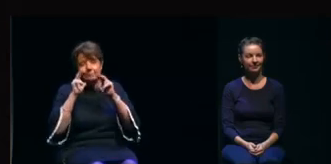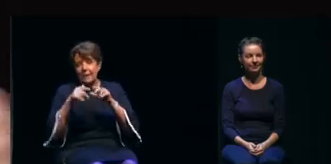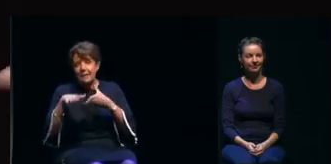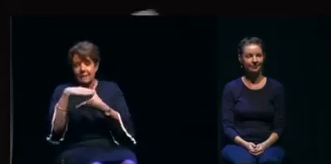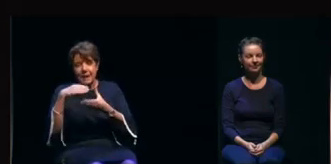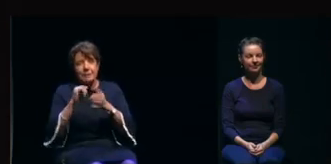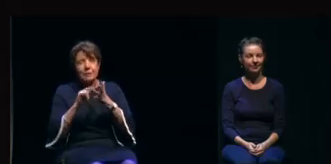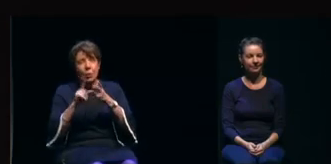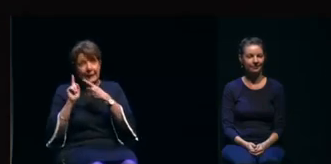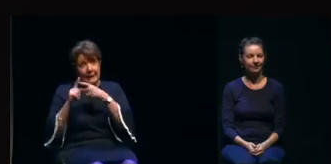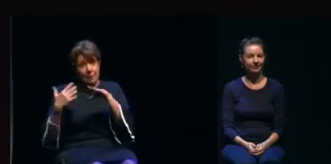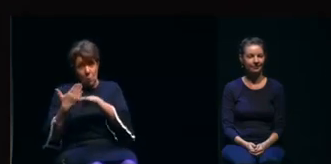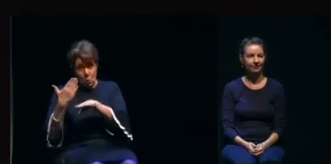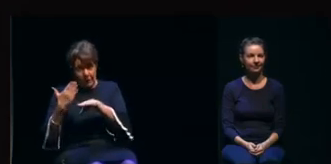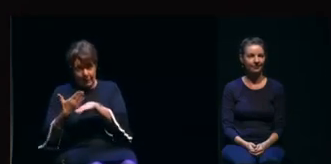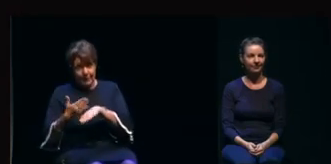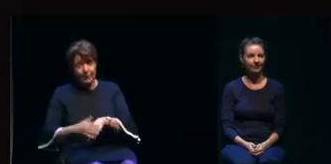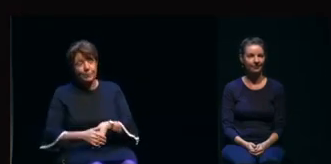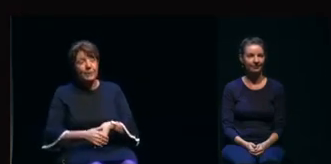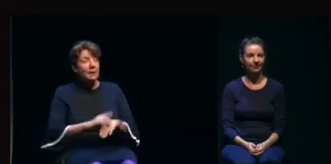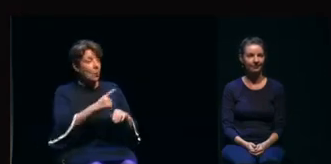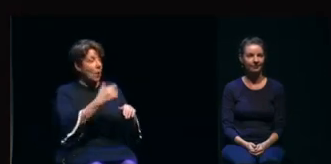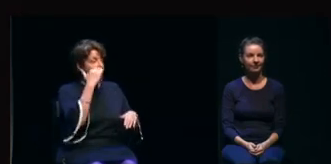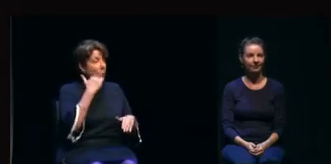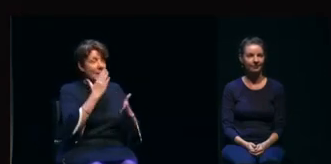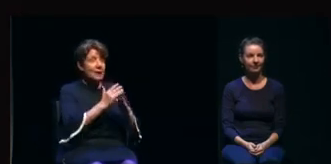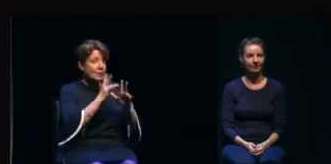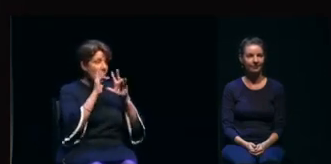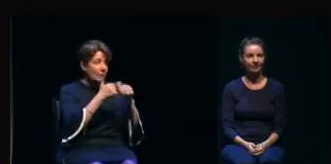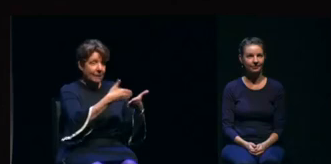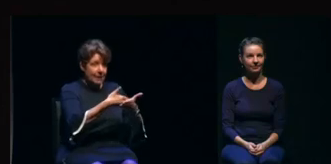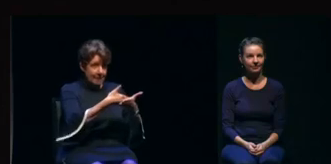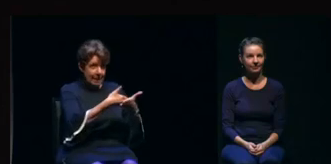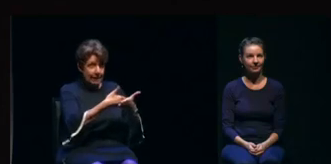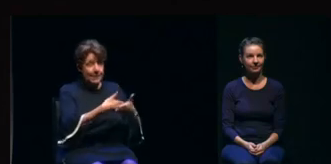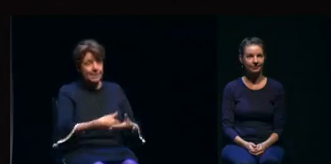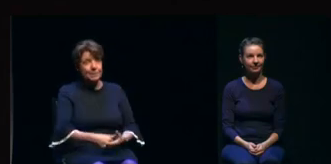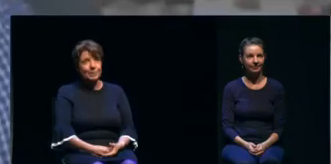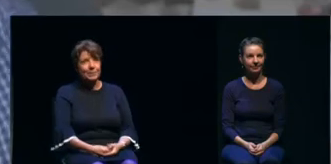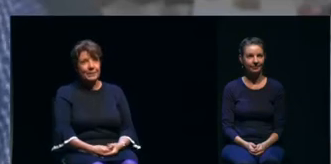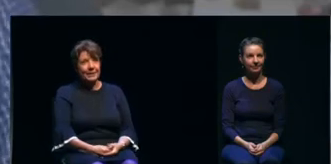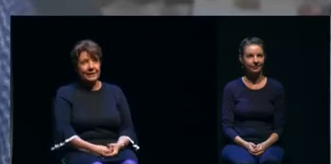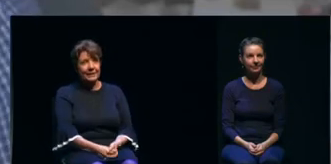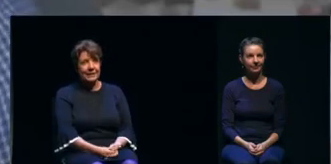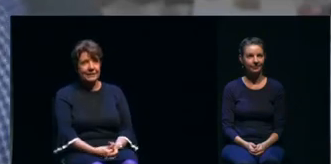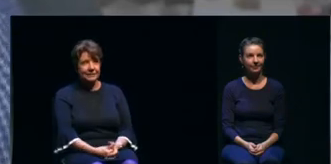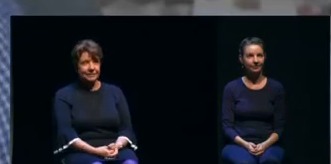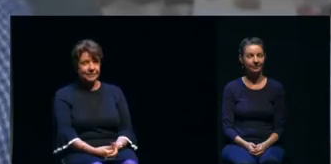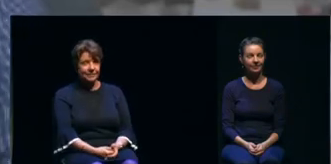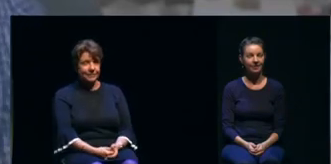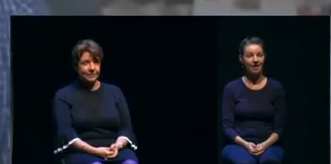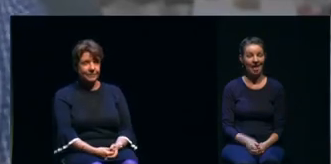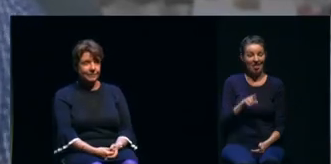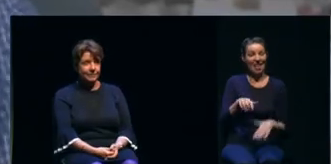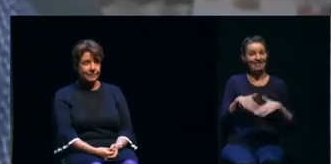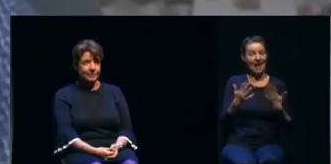family so they continue to work while the woman takes care of the babies. The day that I realised this, I